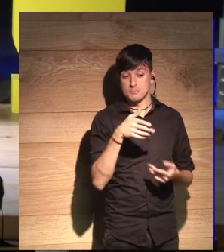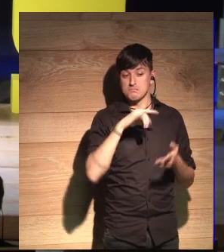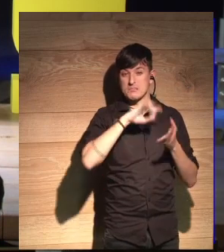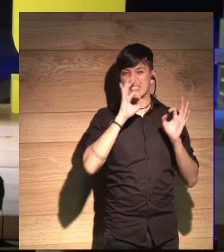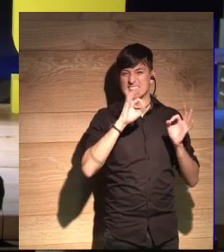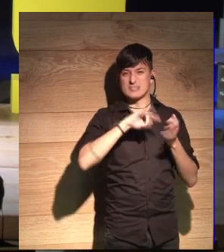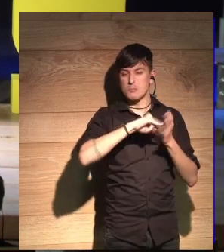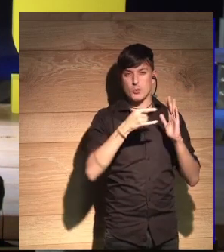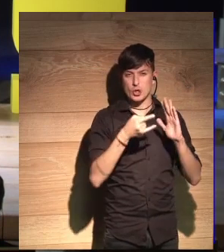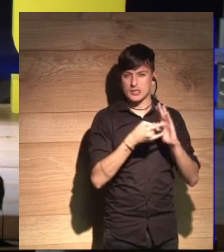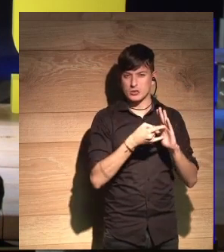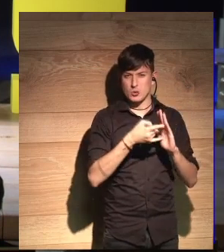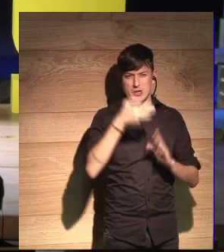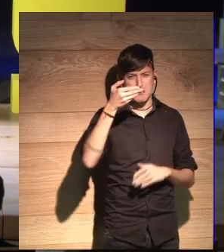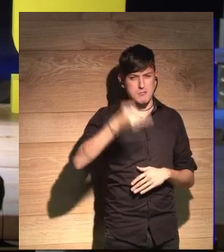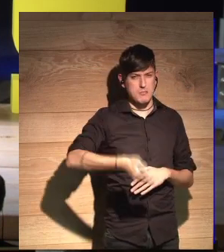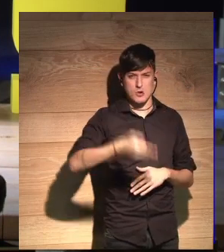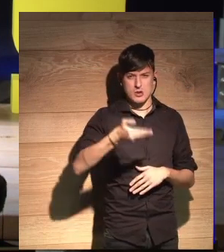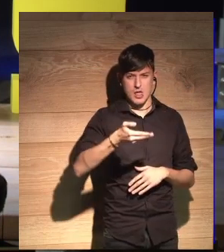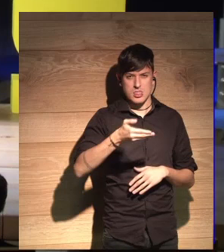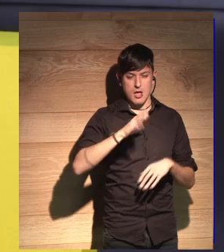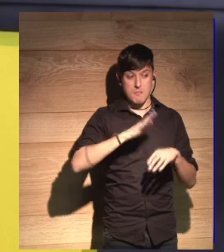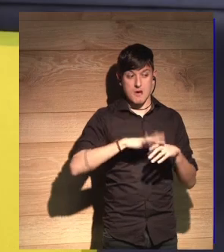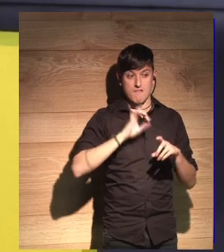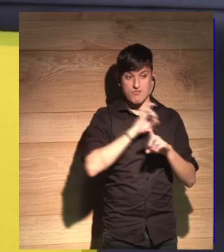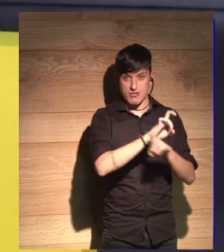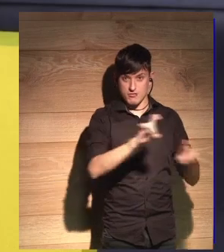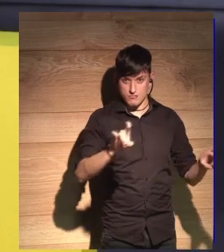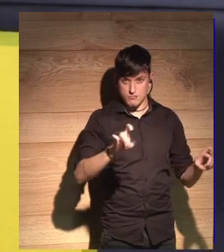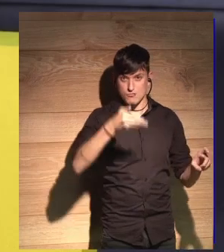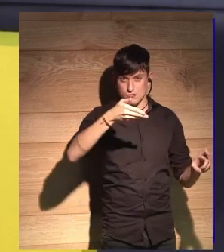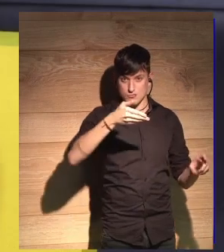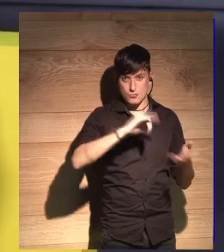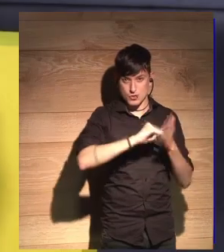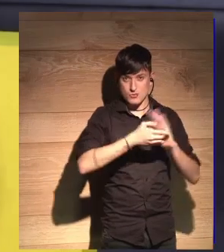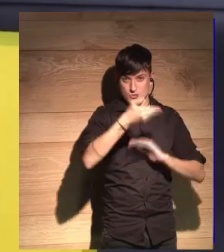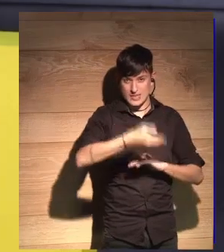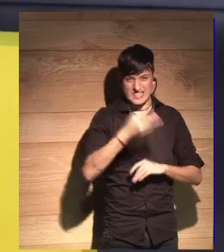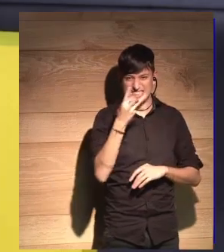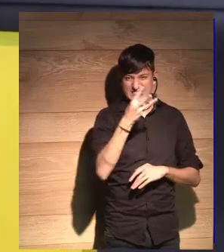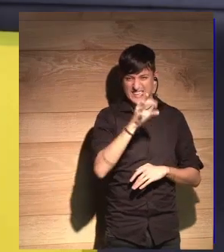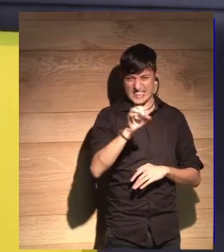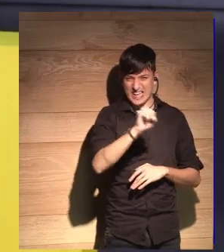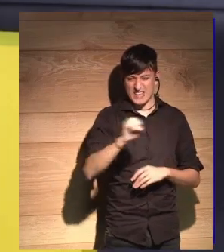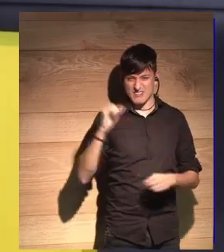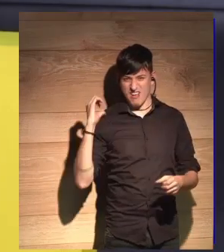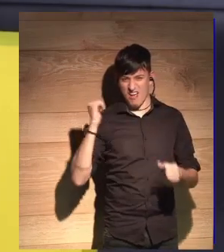not know about this magazine, but this is a very important project for the foundation. It is a